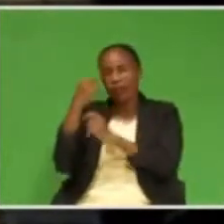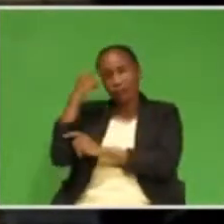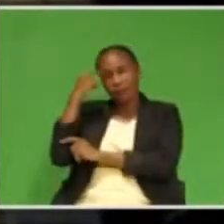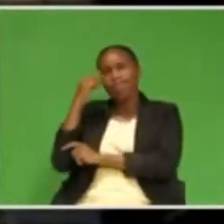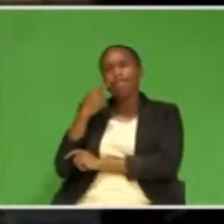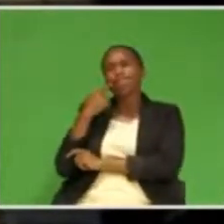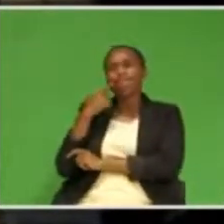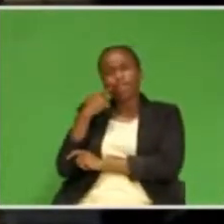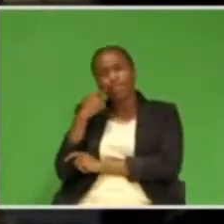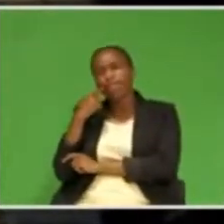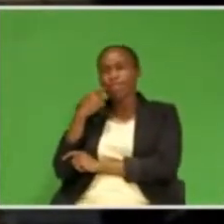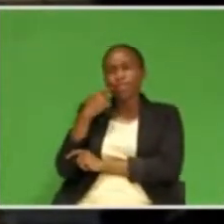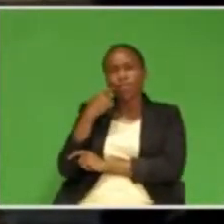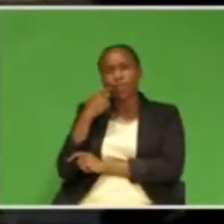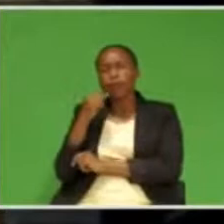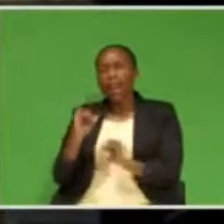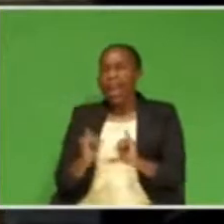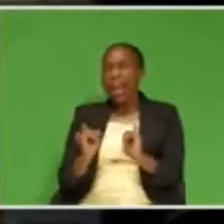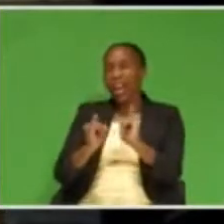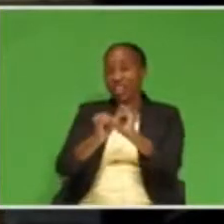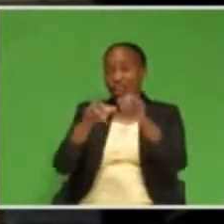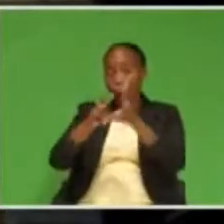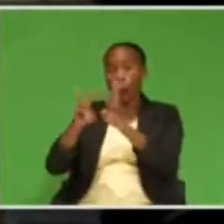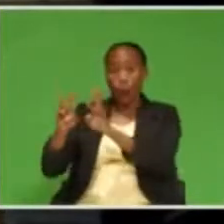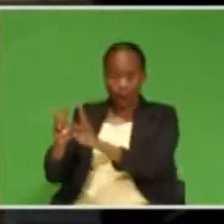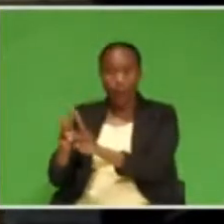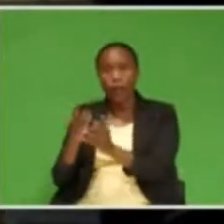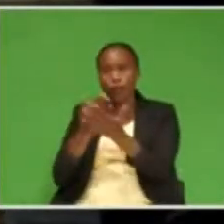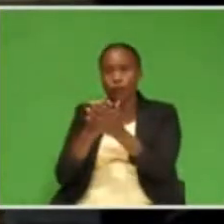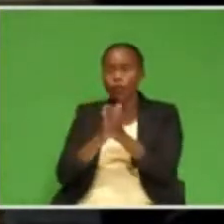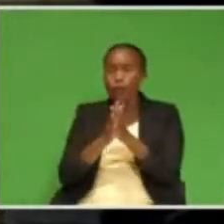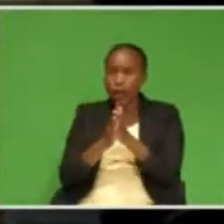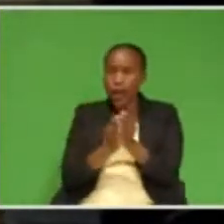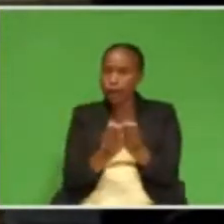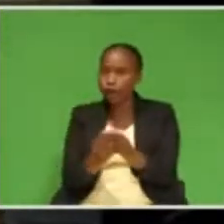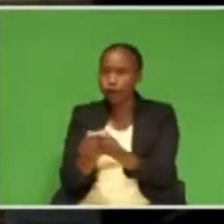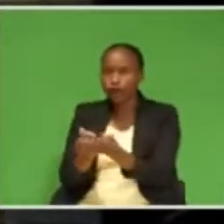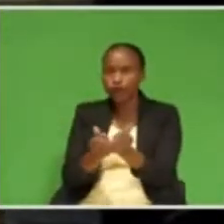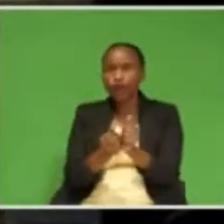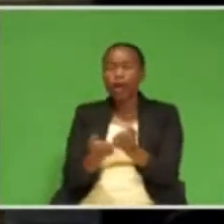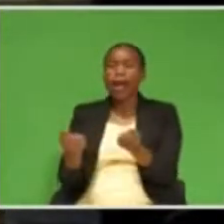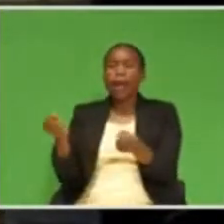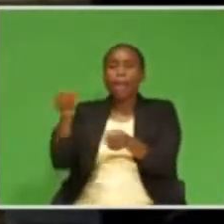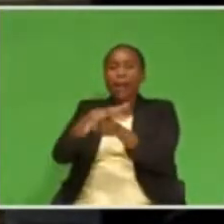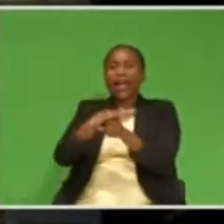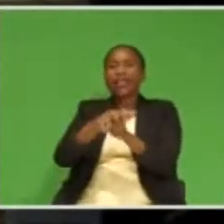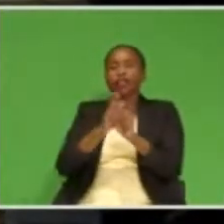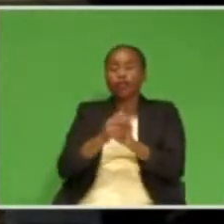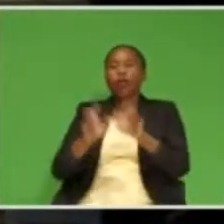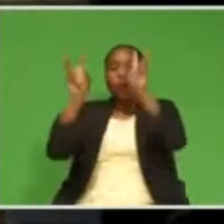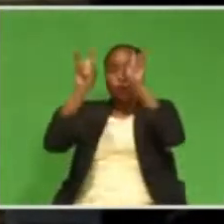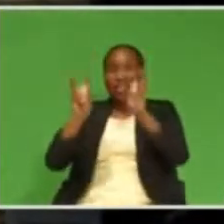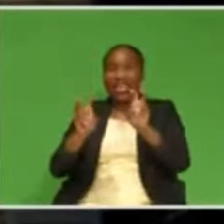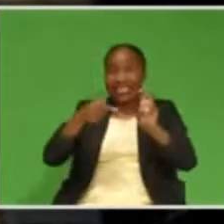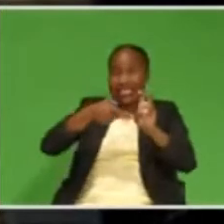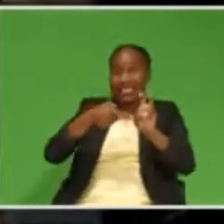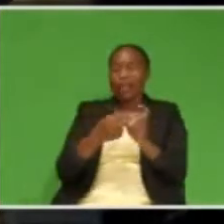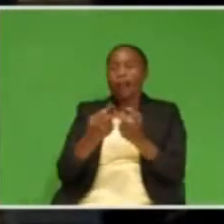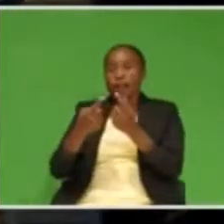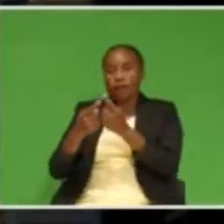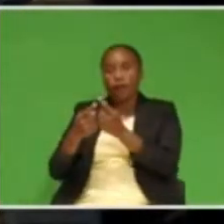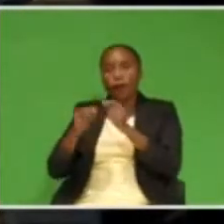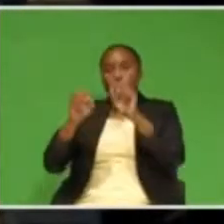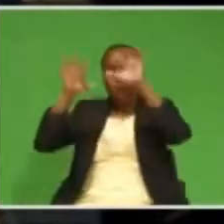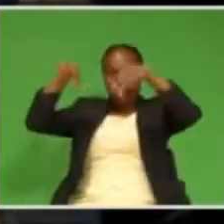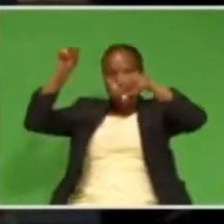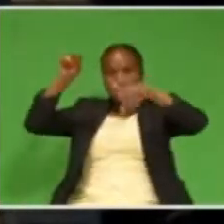feasibility of urgent measures to mitigate the impact of load shedding on food prices.